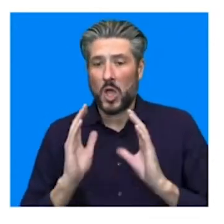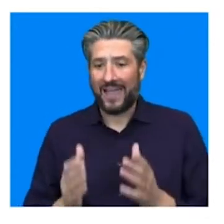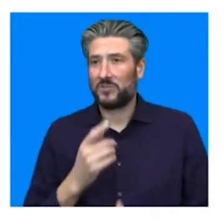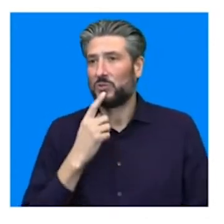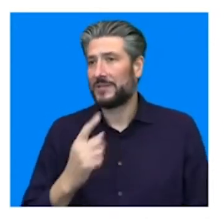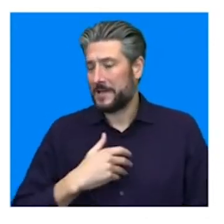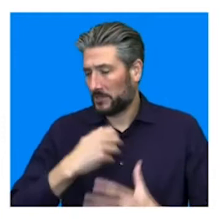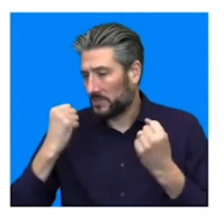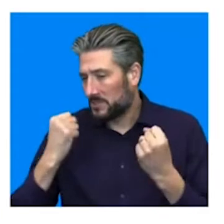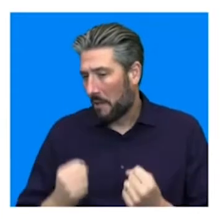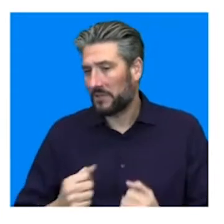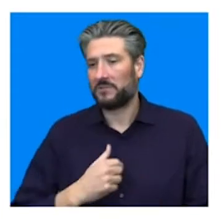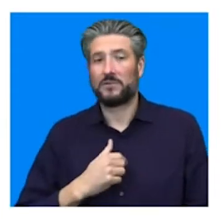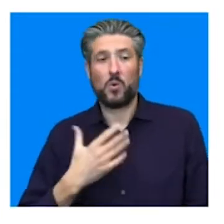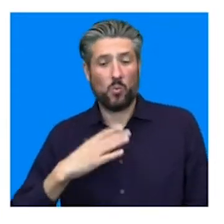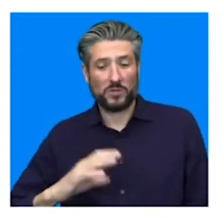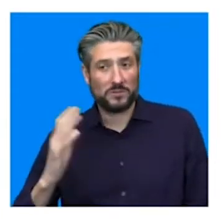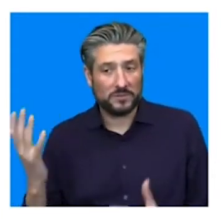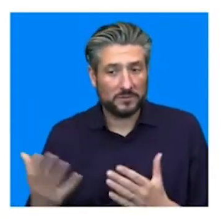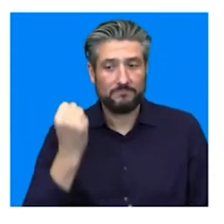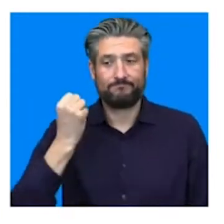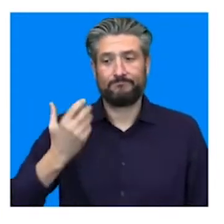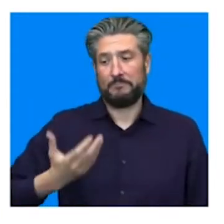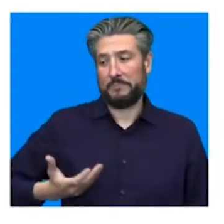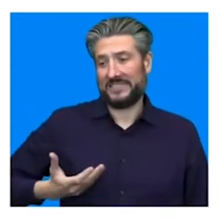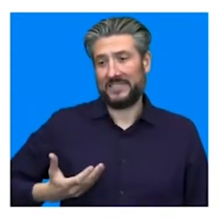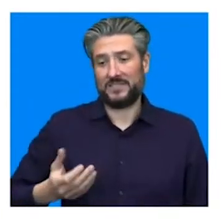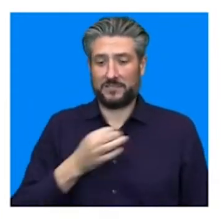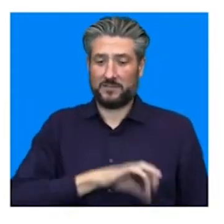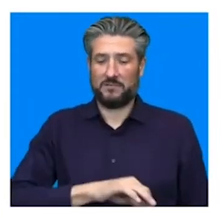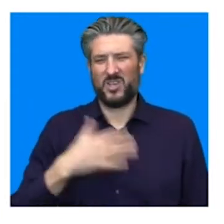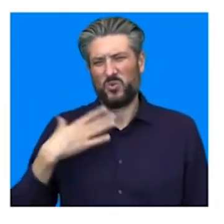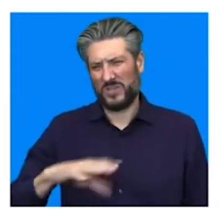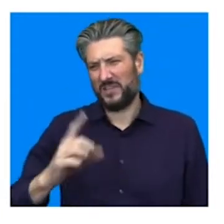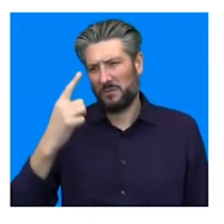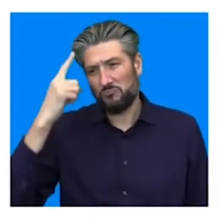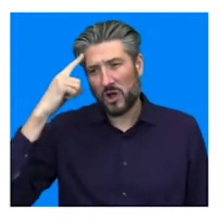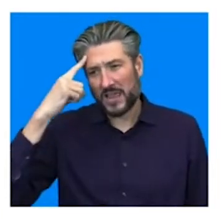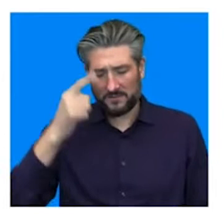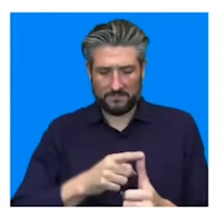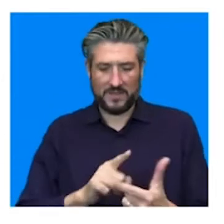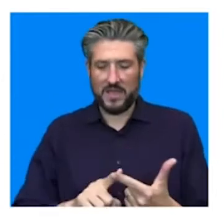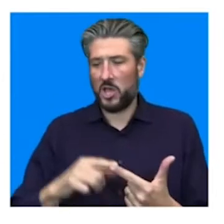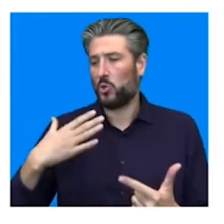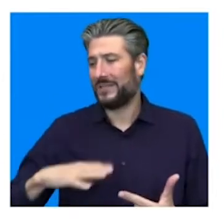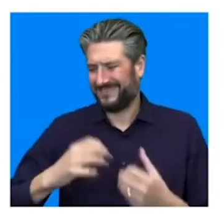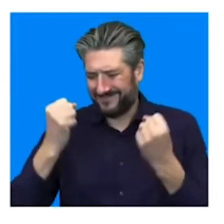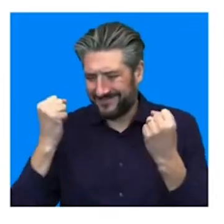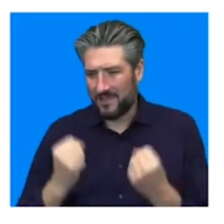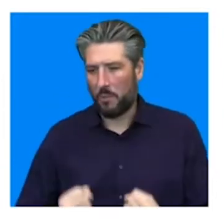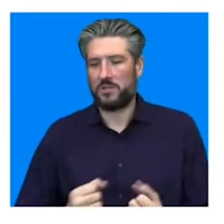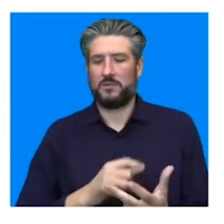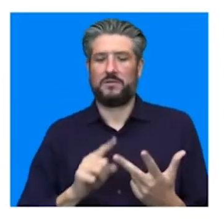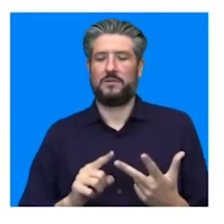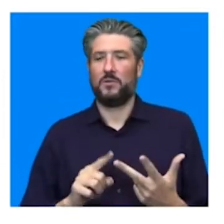you probably need to have some level of brains. You need to have an immense amount of stubbornness, but you also need to be